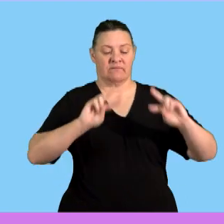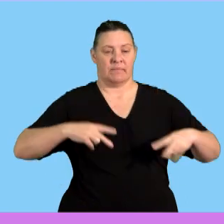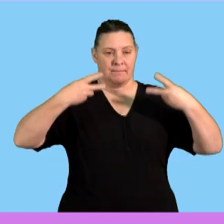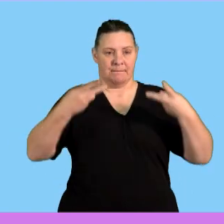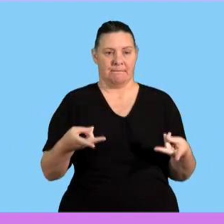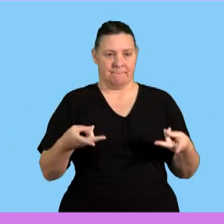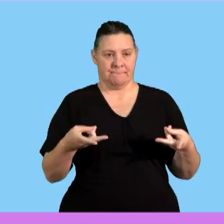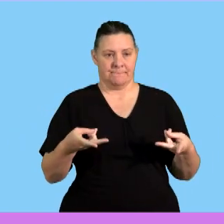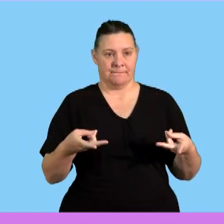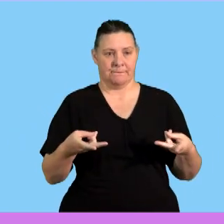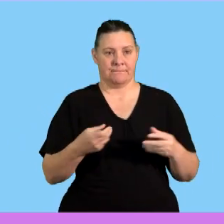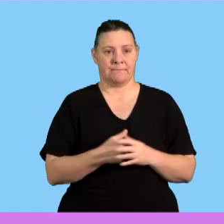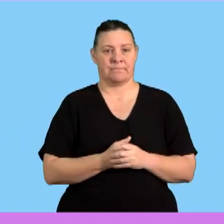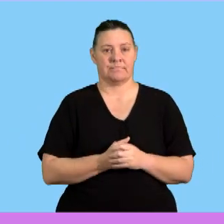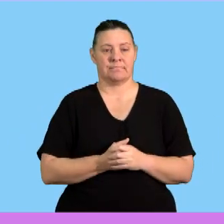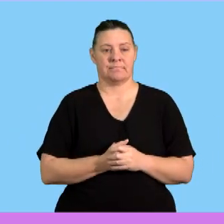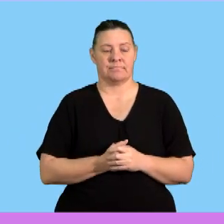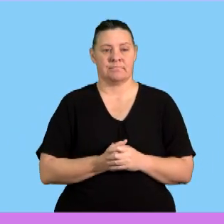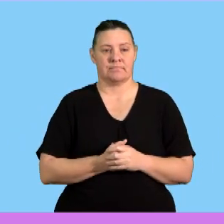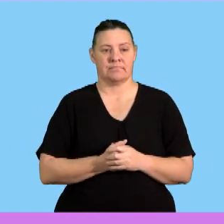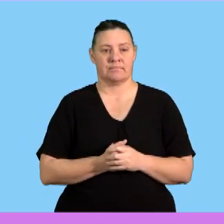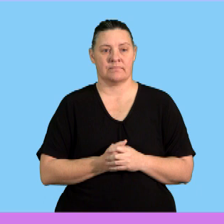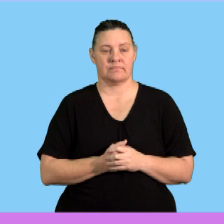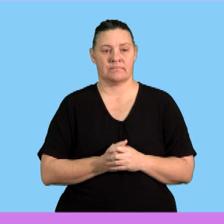we will flip over